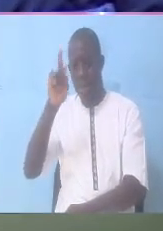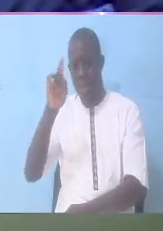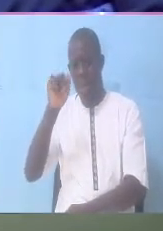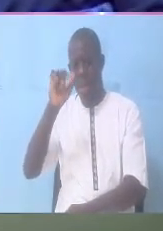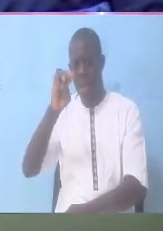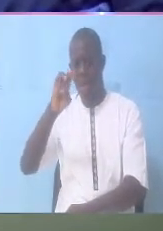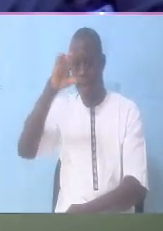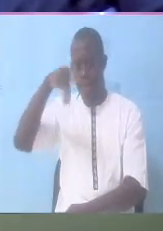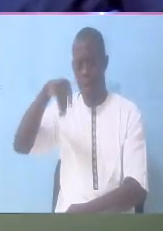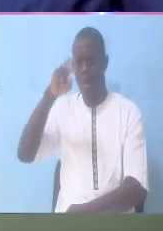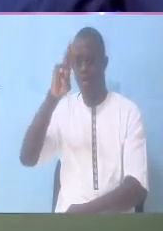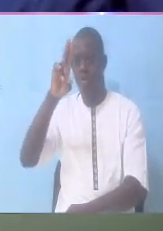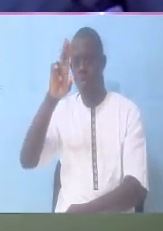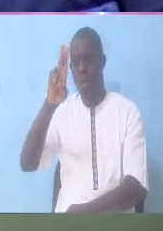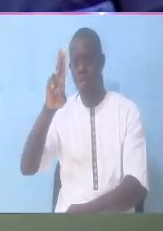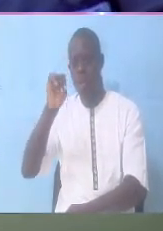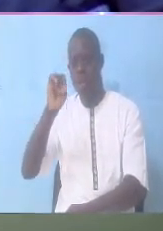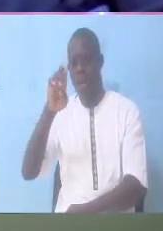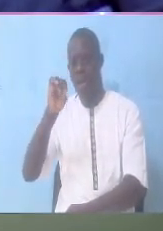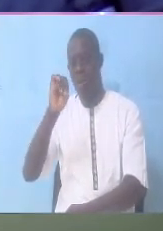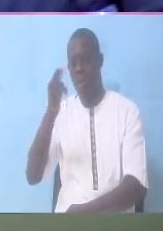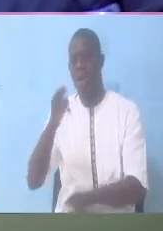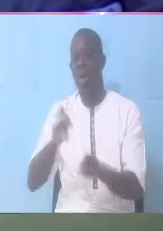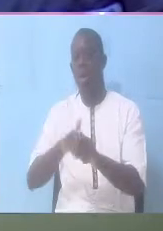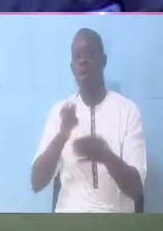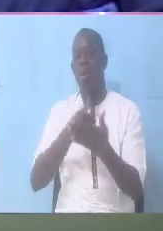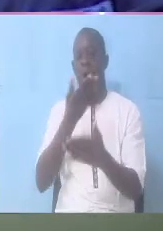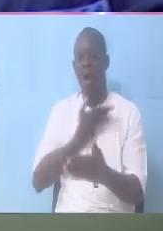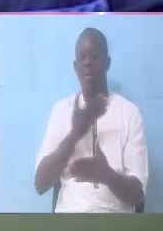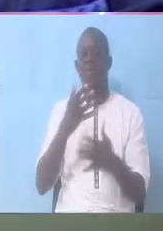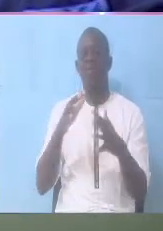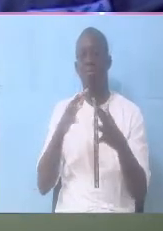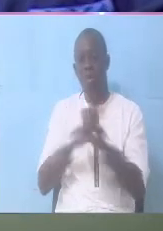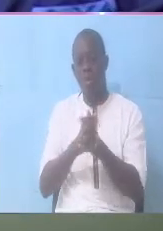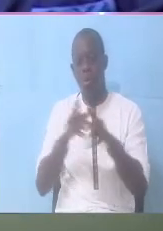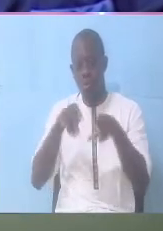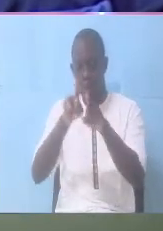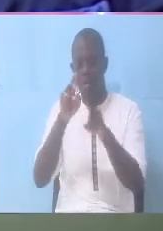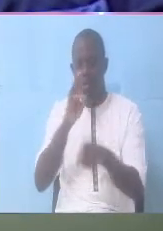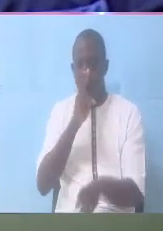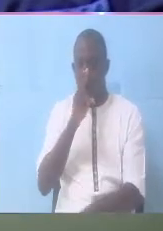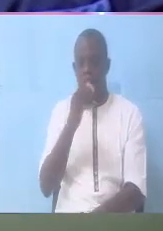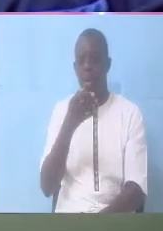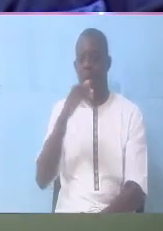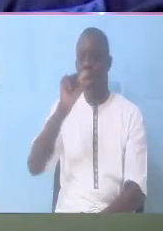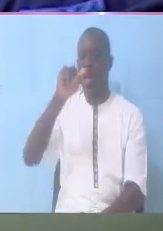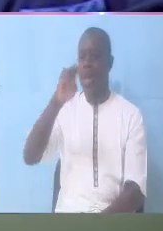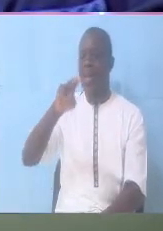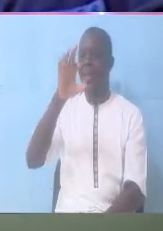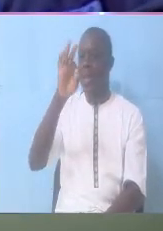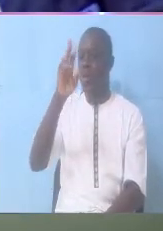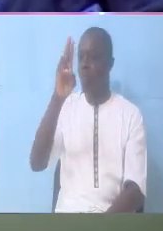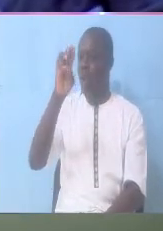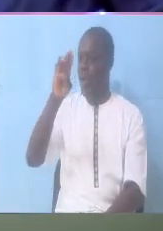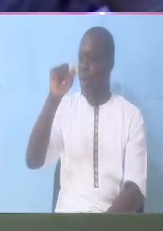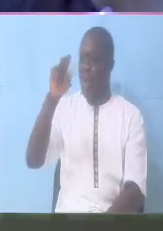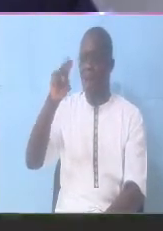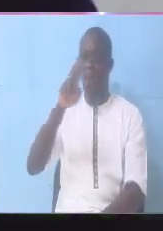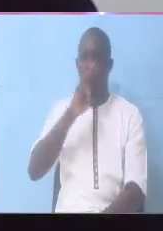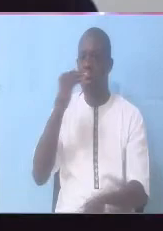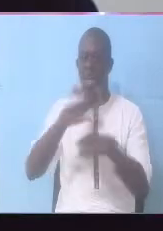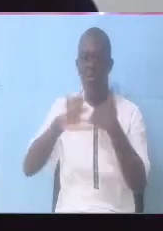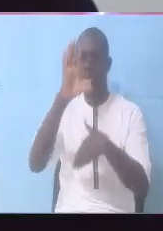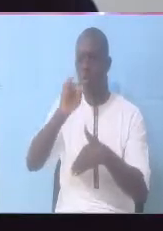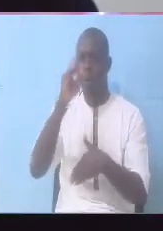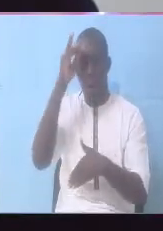be in coalition with Idrissa Seck? Do you believe that he was going to be in coalition with Antoumane Gueye, who never dabbled in politics?